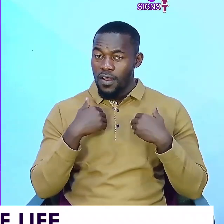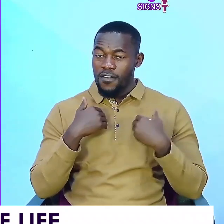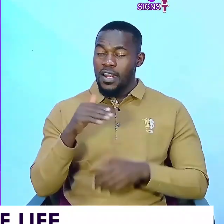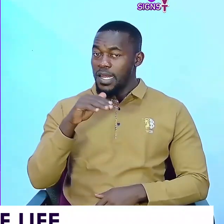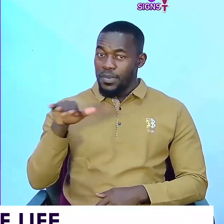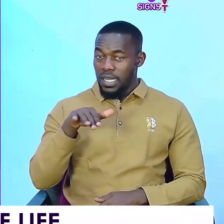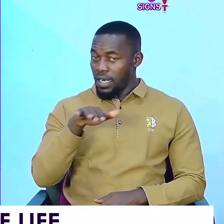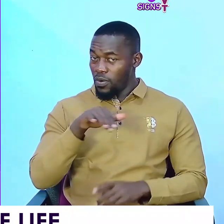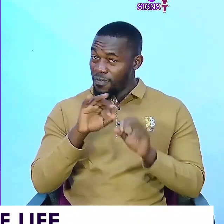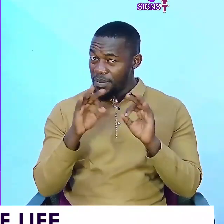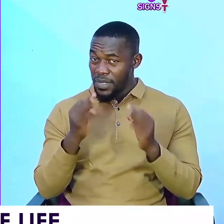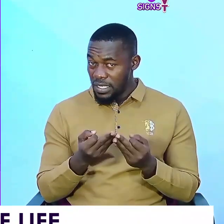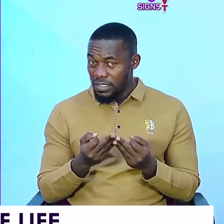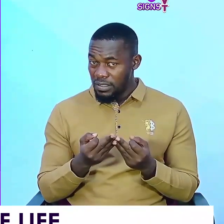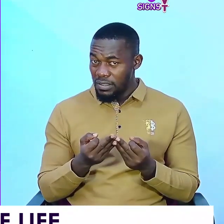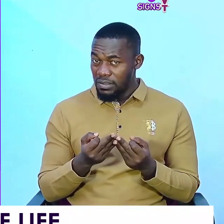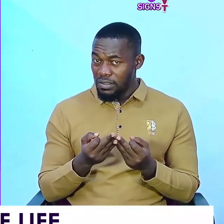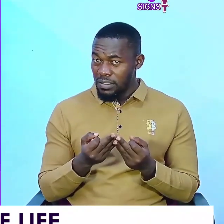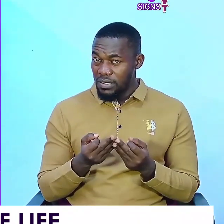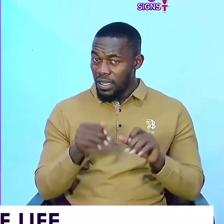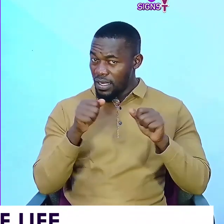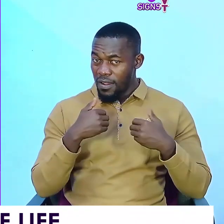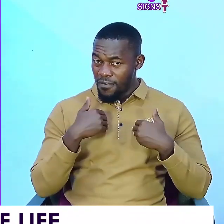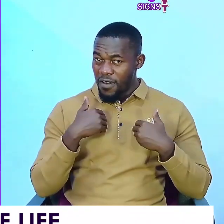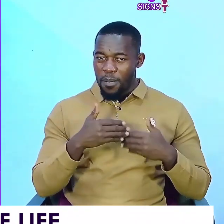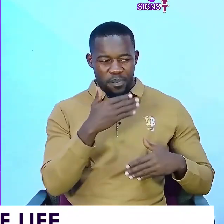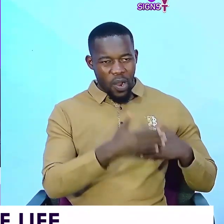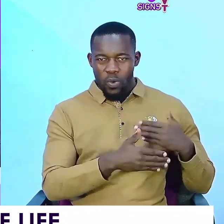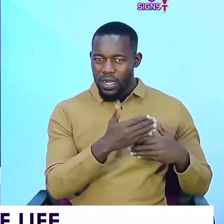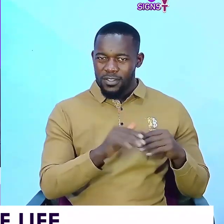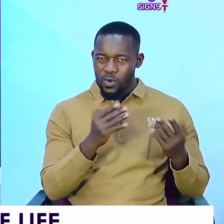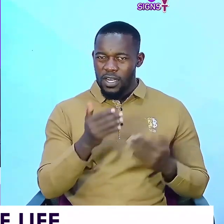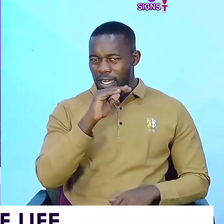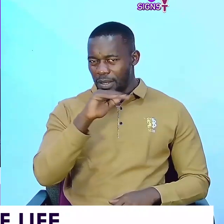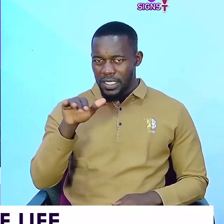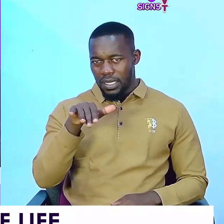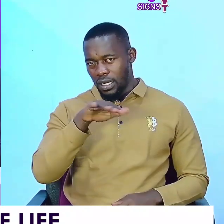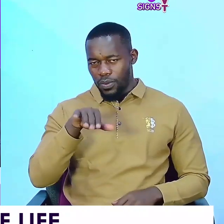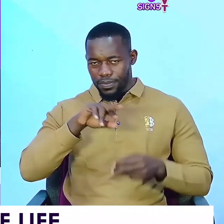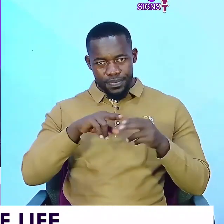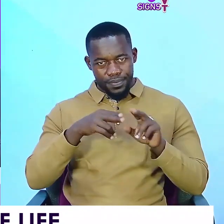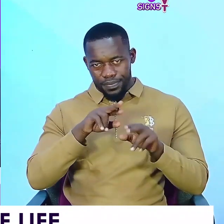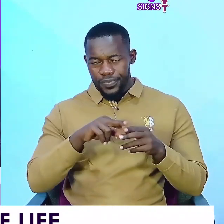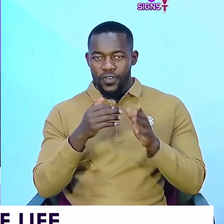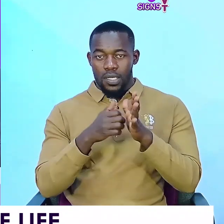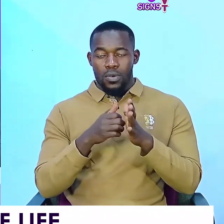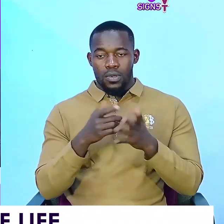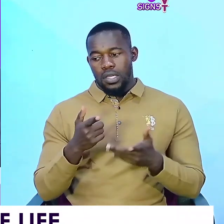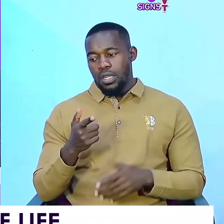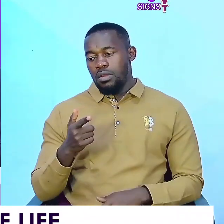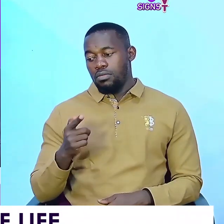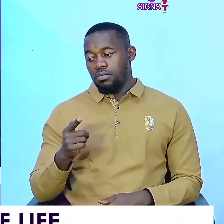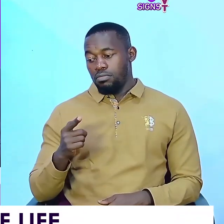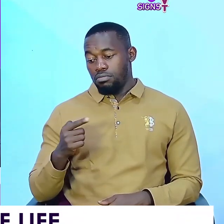family relationship. Is it really realistic? What else? Can you really say that when we have an issue and